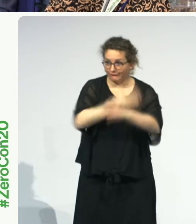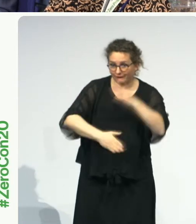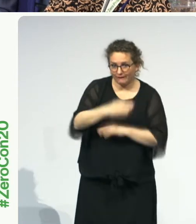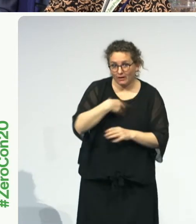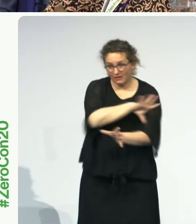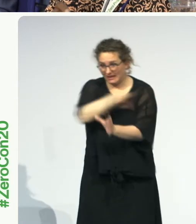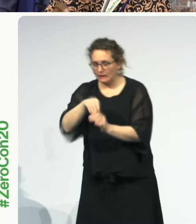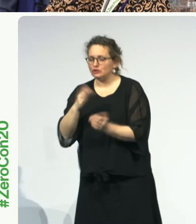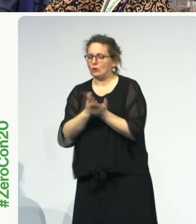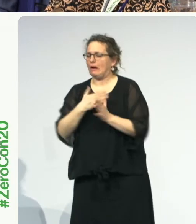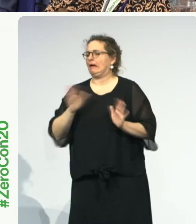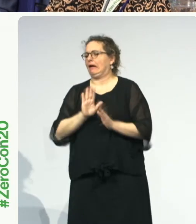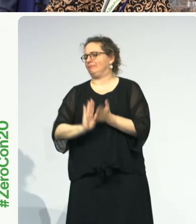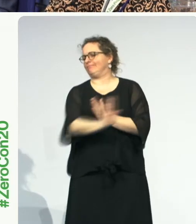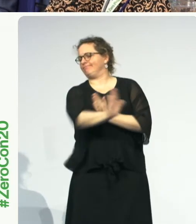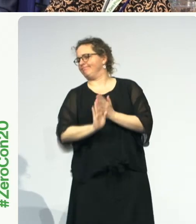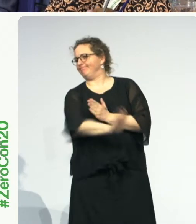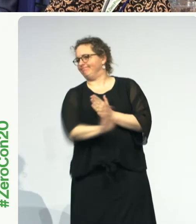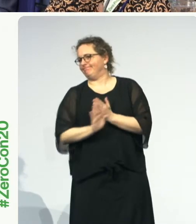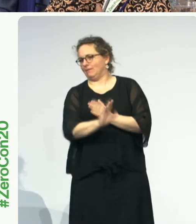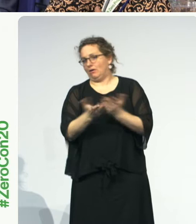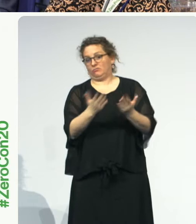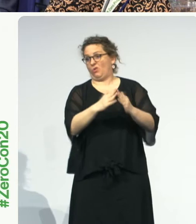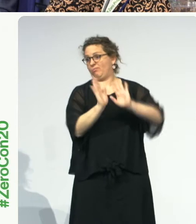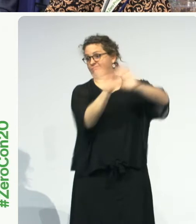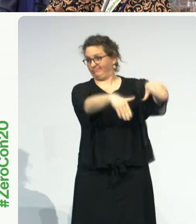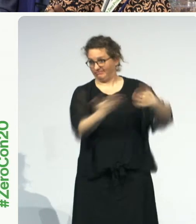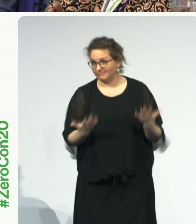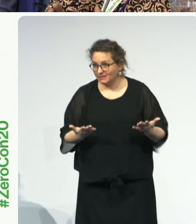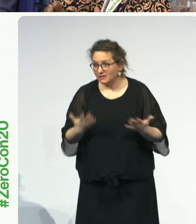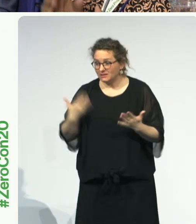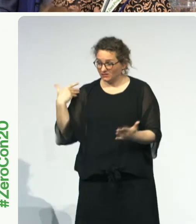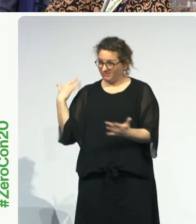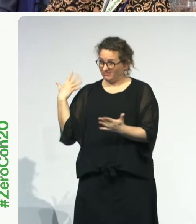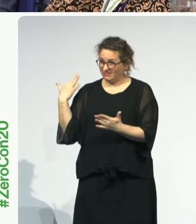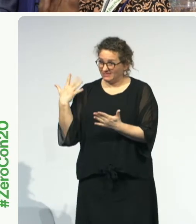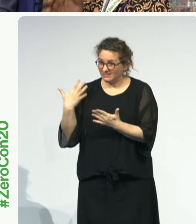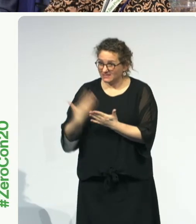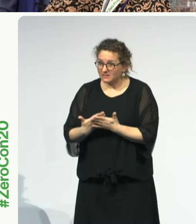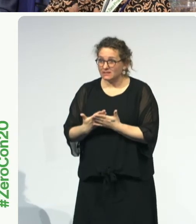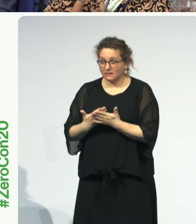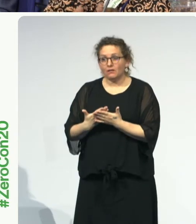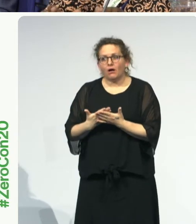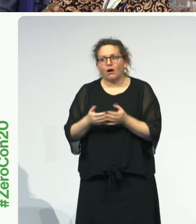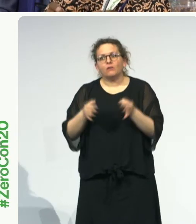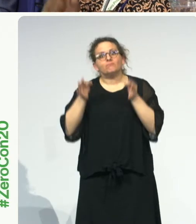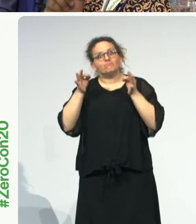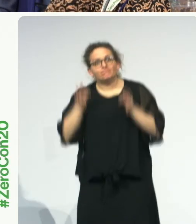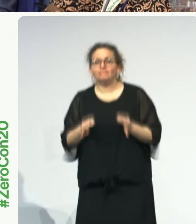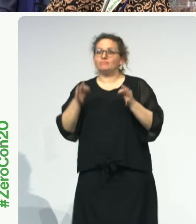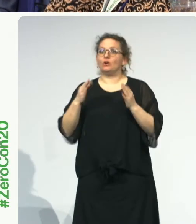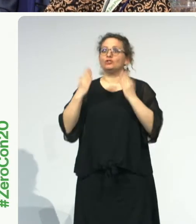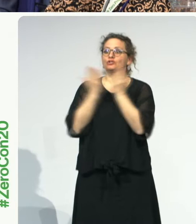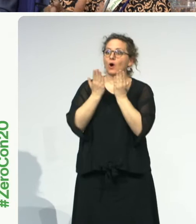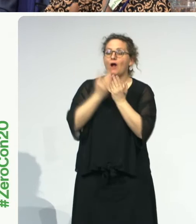have special classes. Out of more than 1,000 schools, we have about